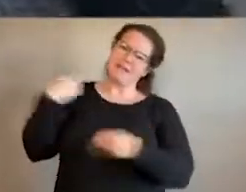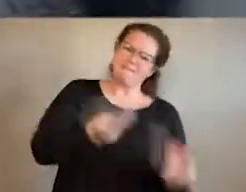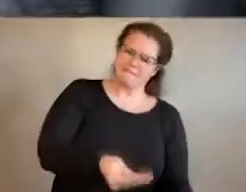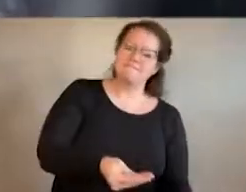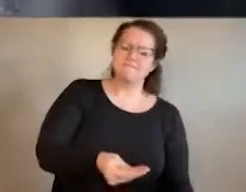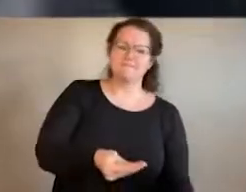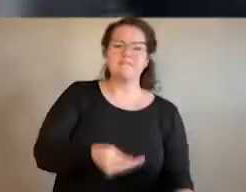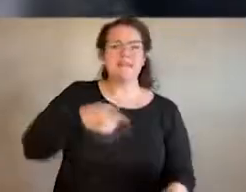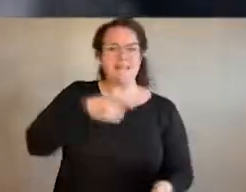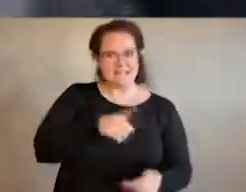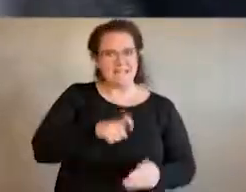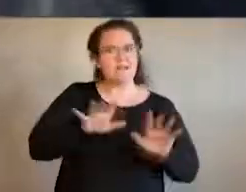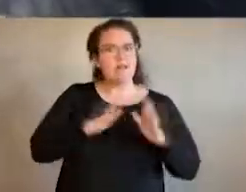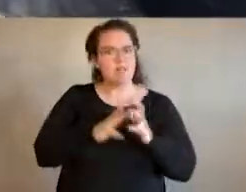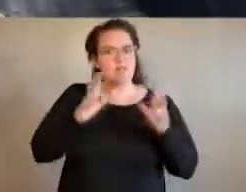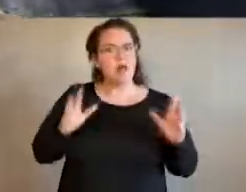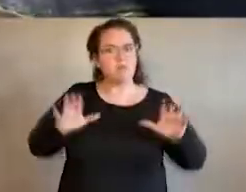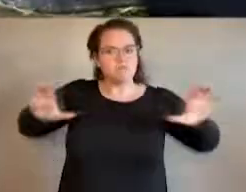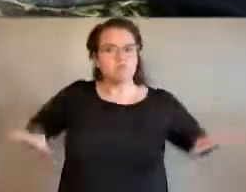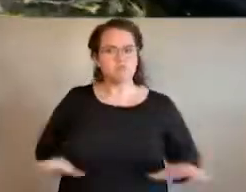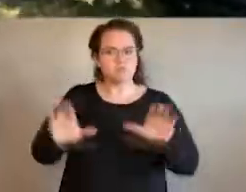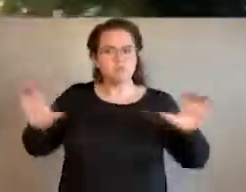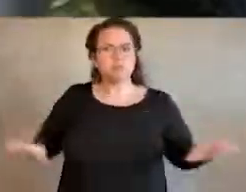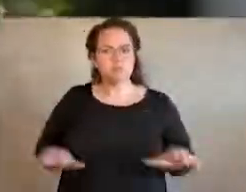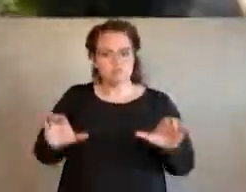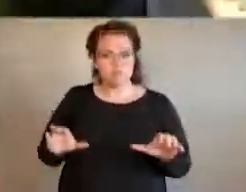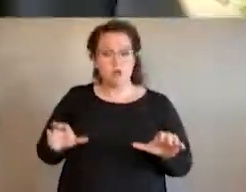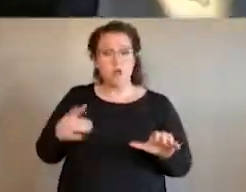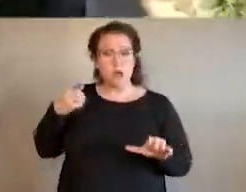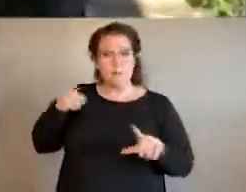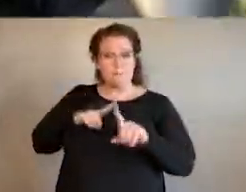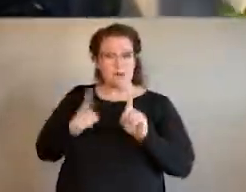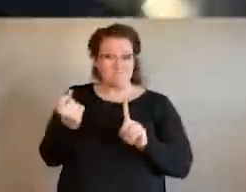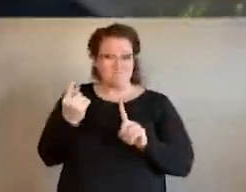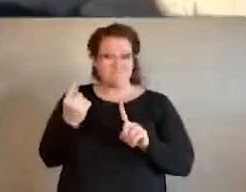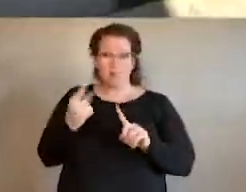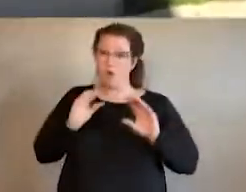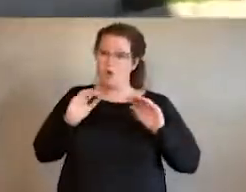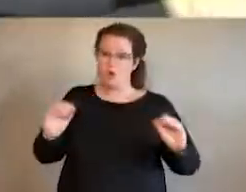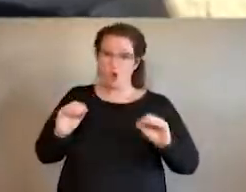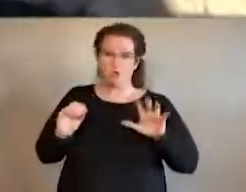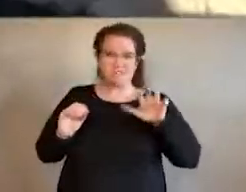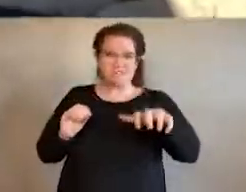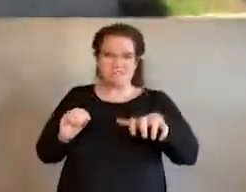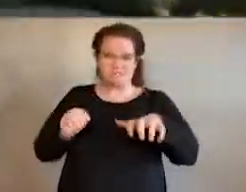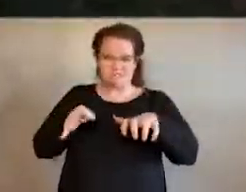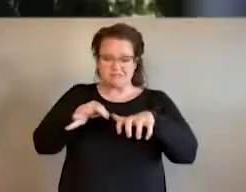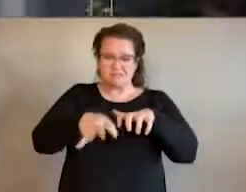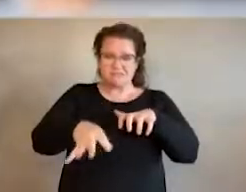he has to have outdoor activity. But because he was declawed before we got him,